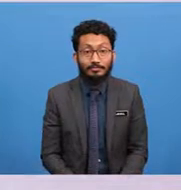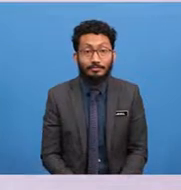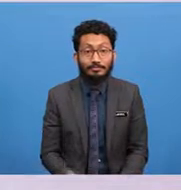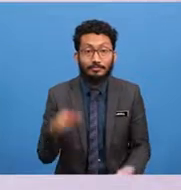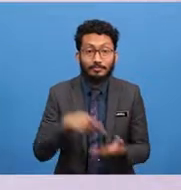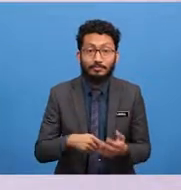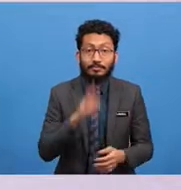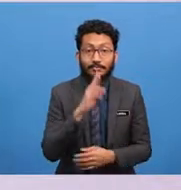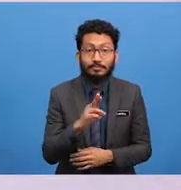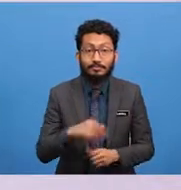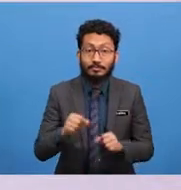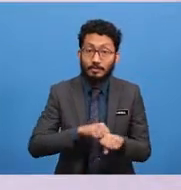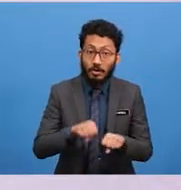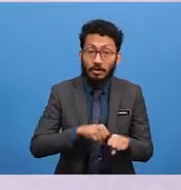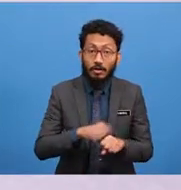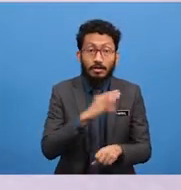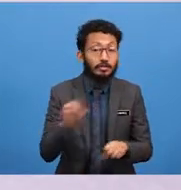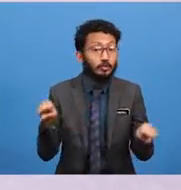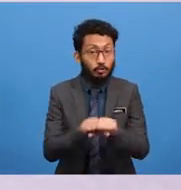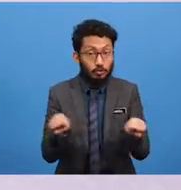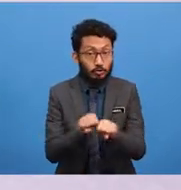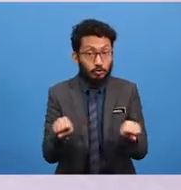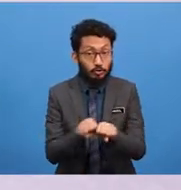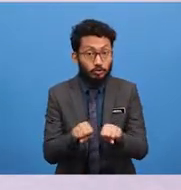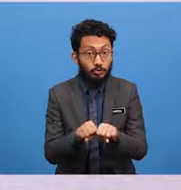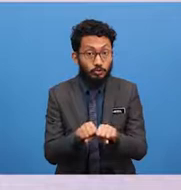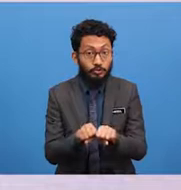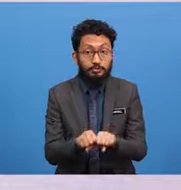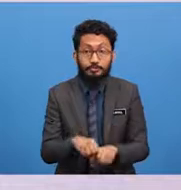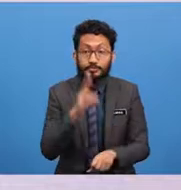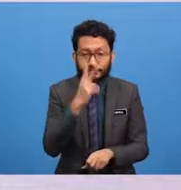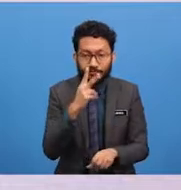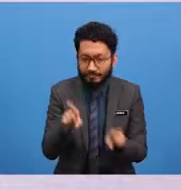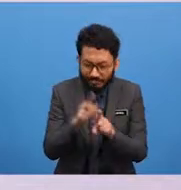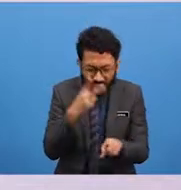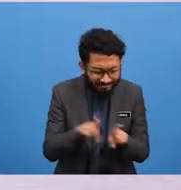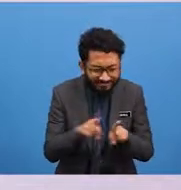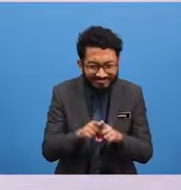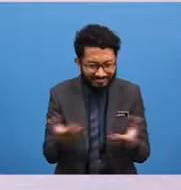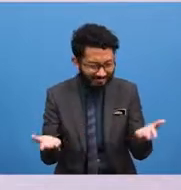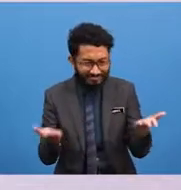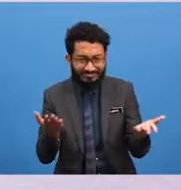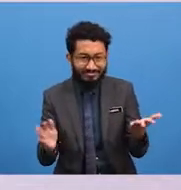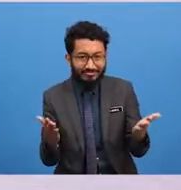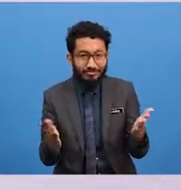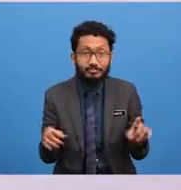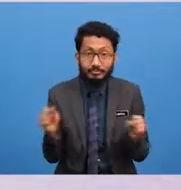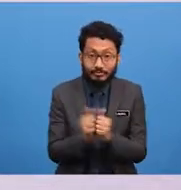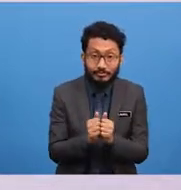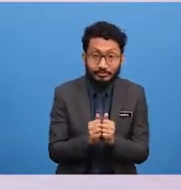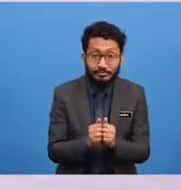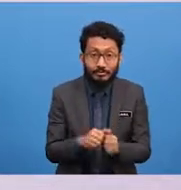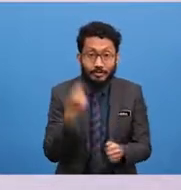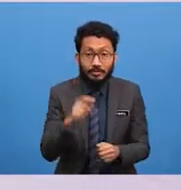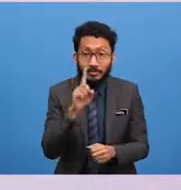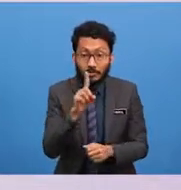These are socks and shoes. They look similar with the ones that you wear every day to